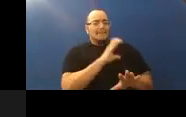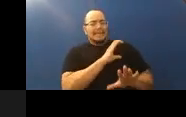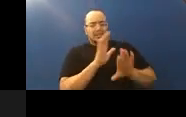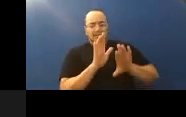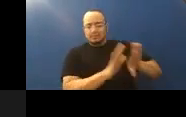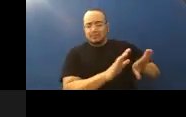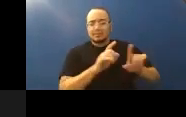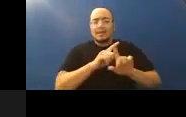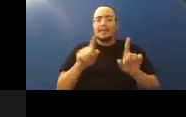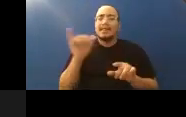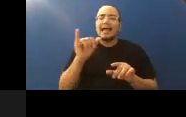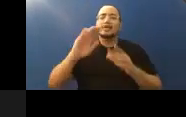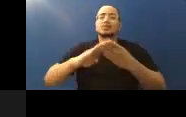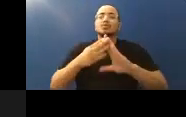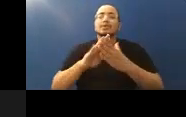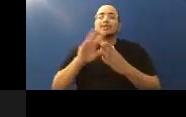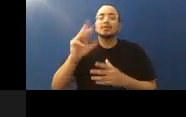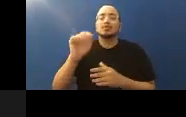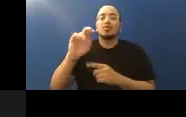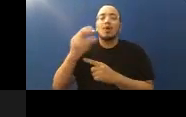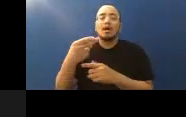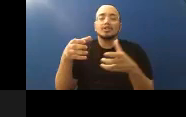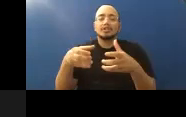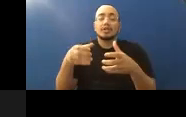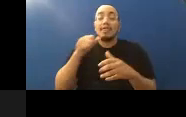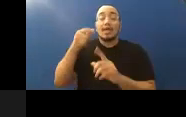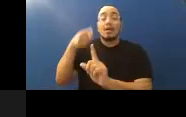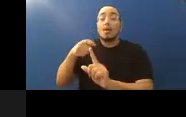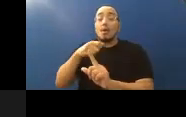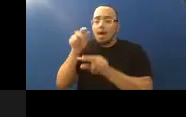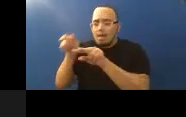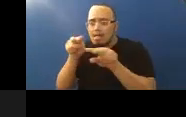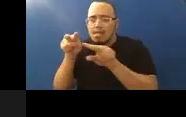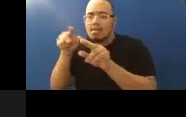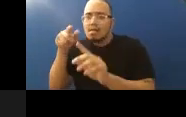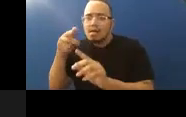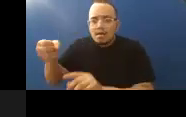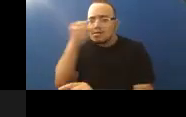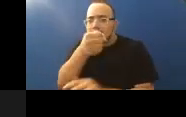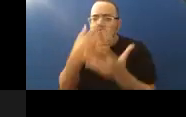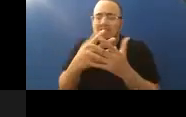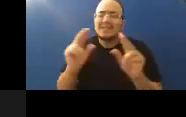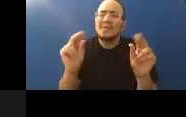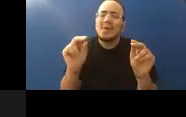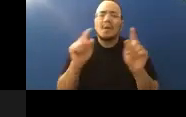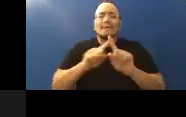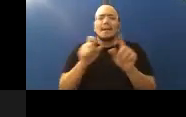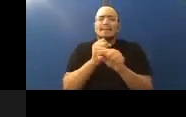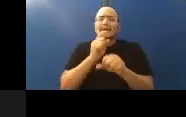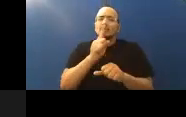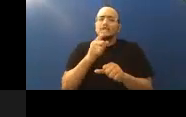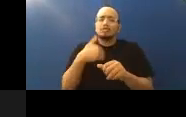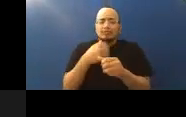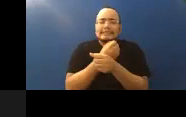a community watch that's not interested in over criminalizing folks, but is interested in, you know, like making sure that we do have